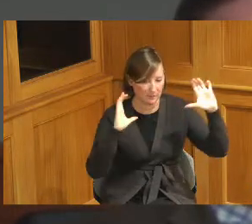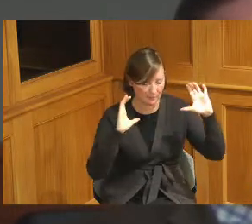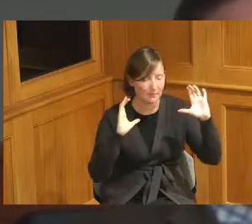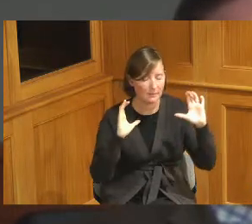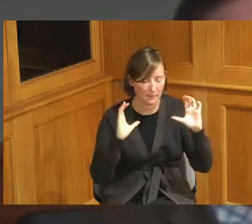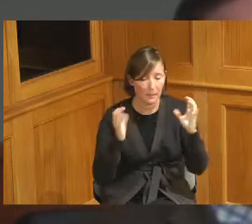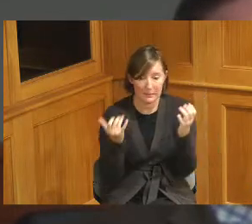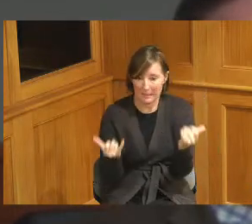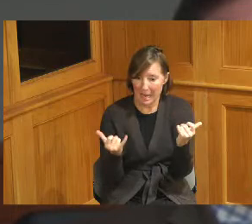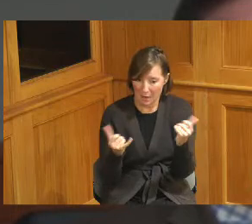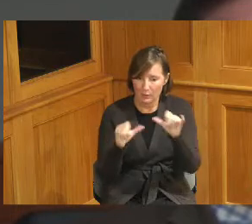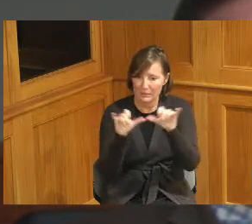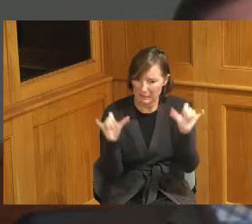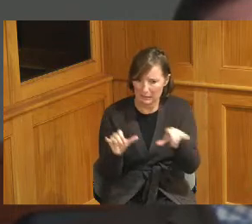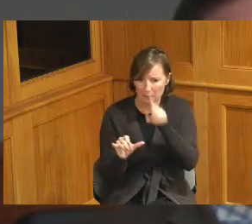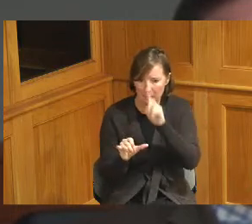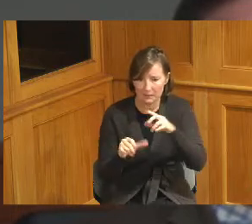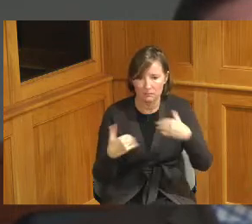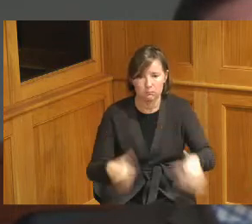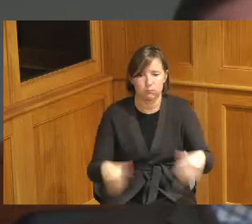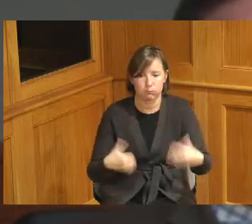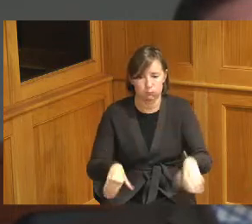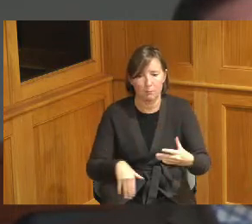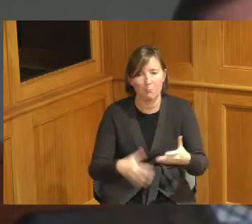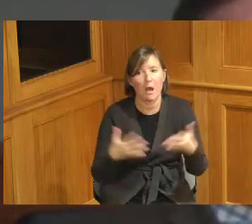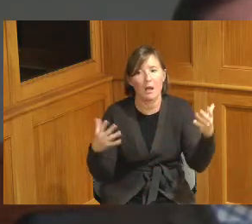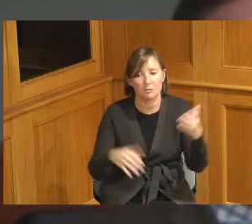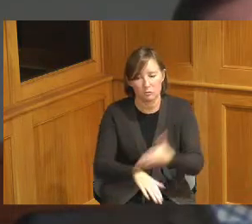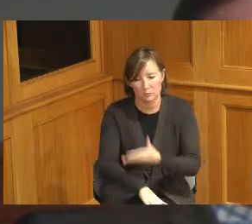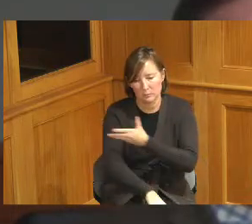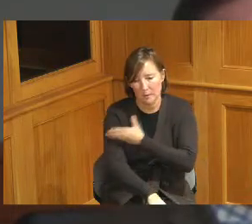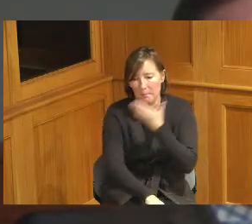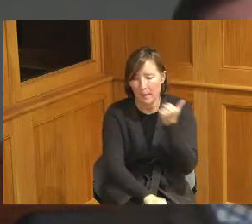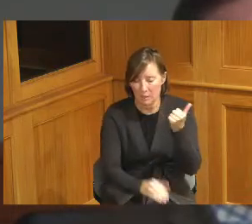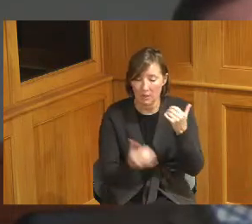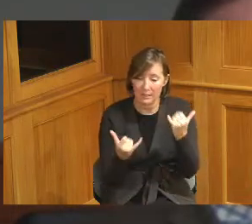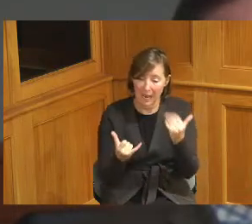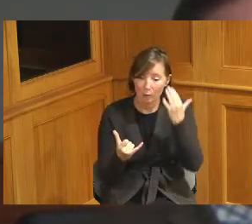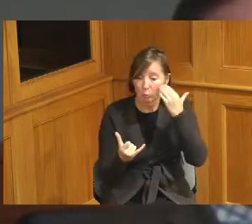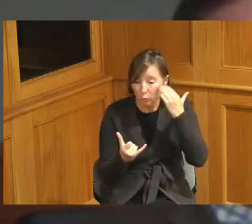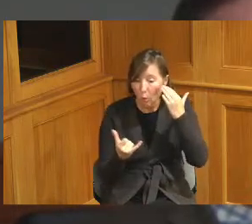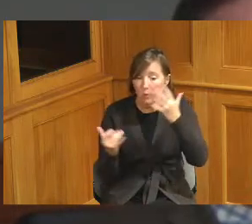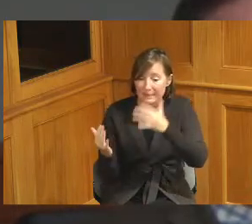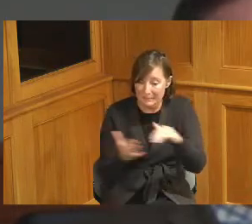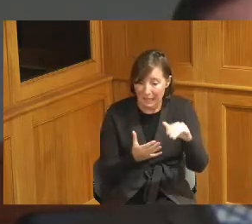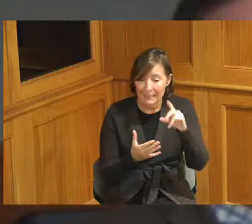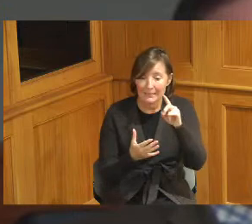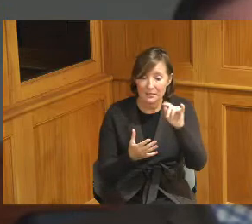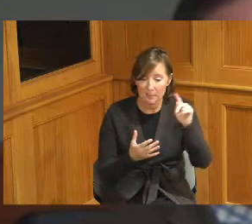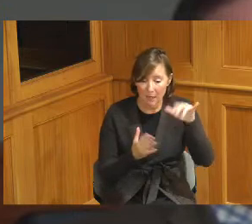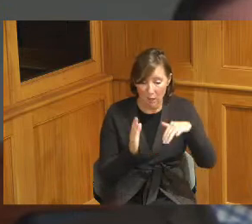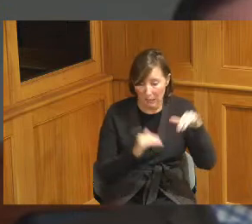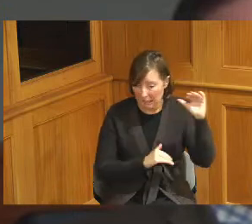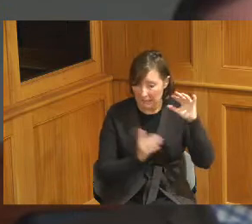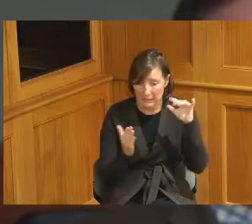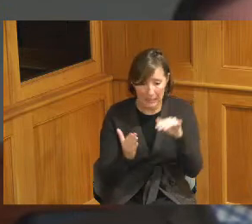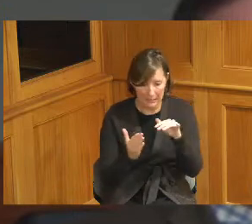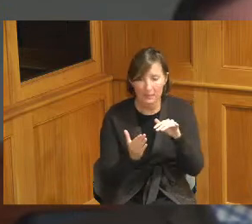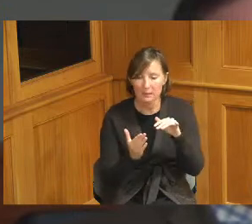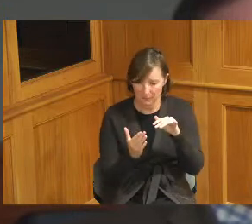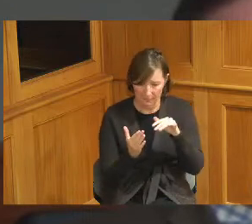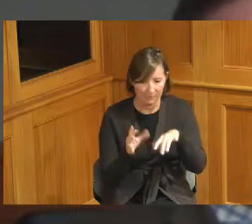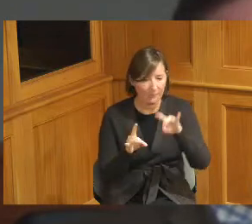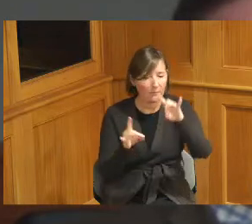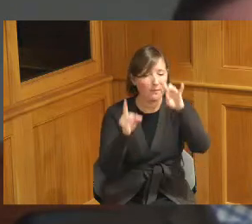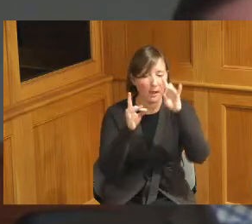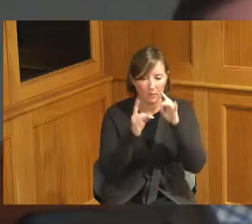a much better place system-wide, that we know with the tools of the disparity study that the results will now follow incrementally.